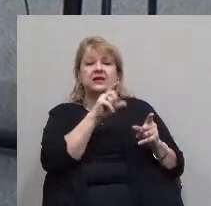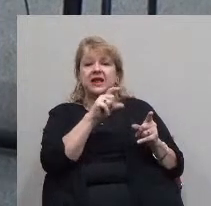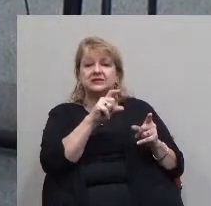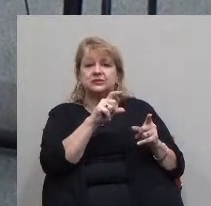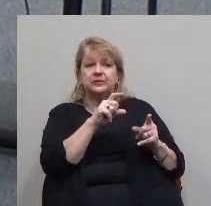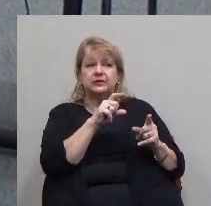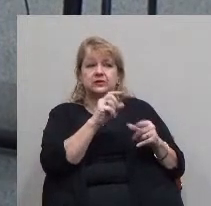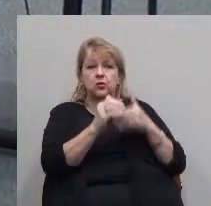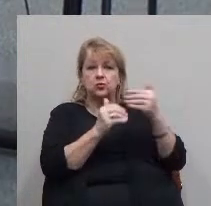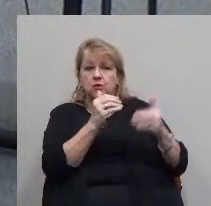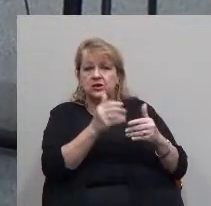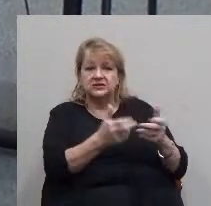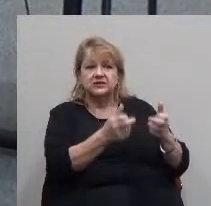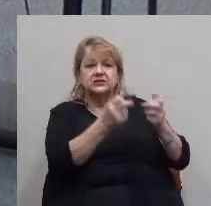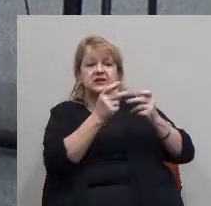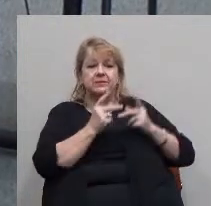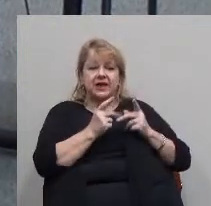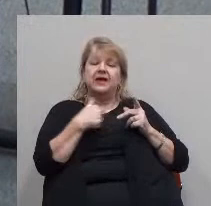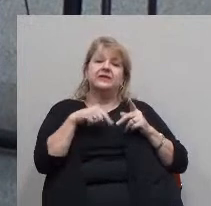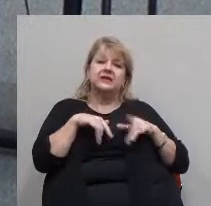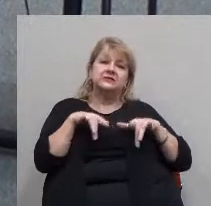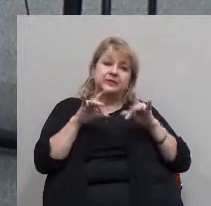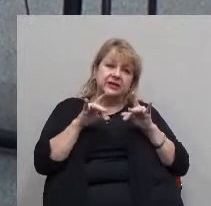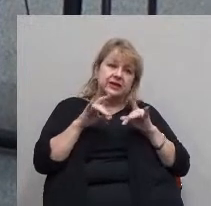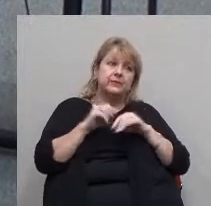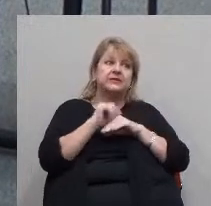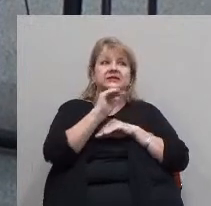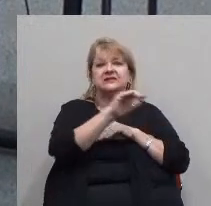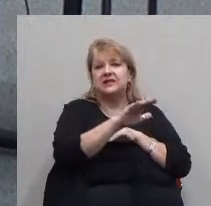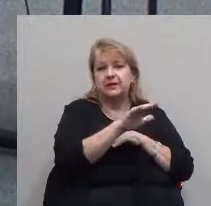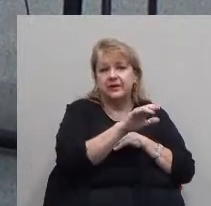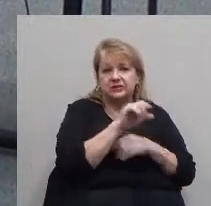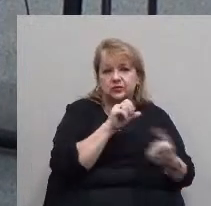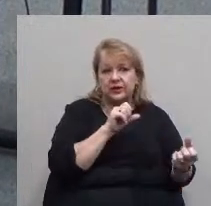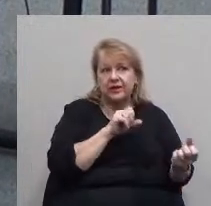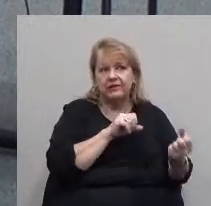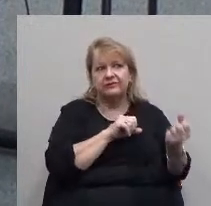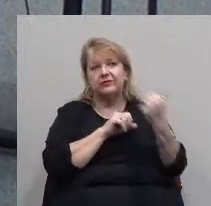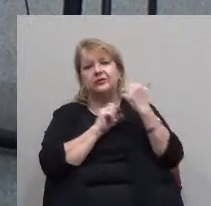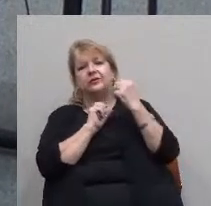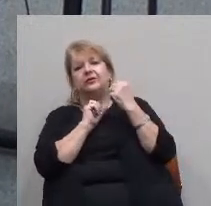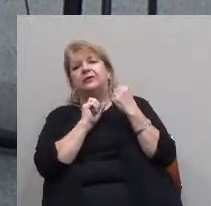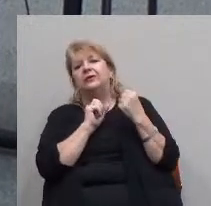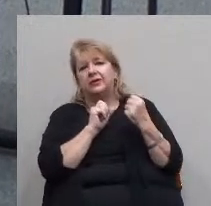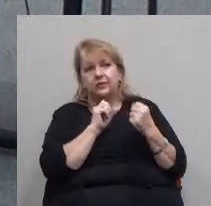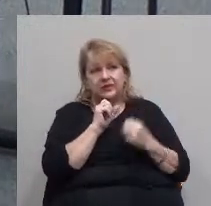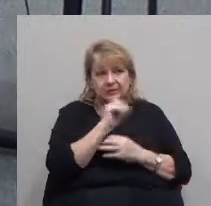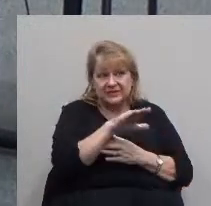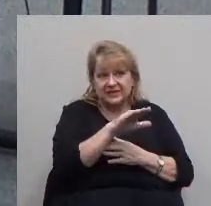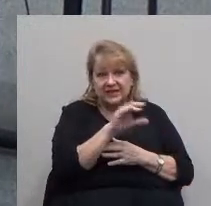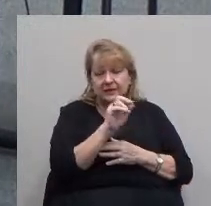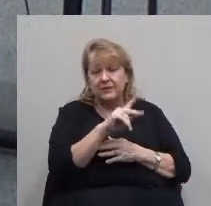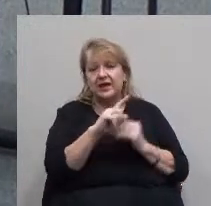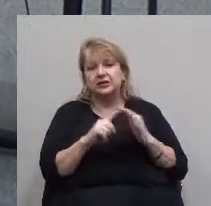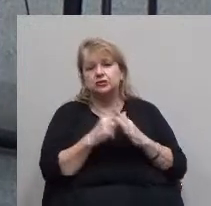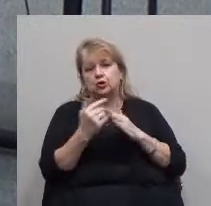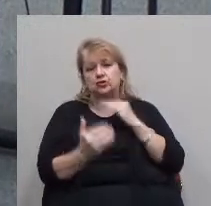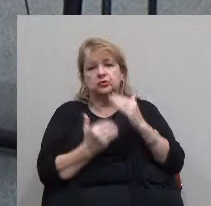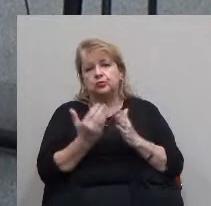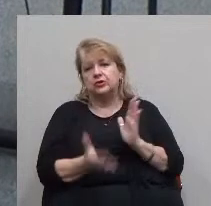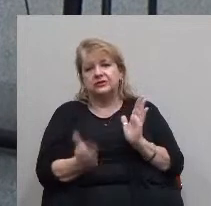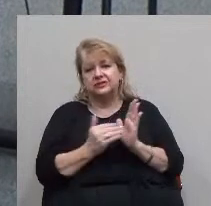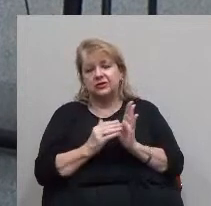being sent back, and then us taking it up, and then sending it back again, and restarting the process all over again.